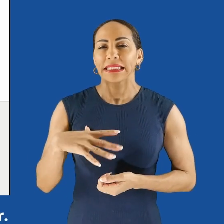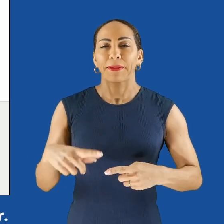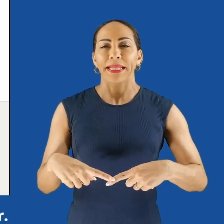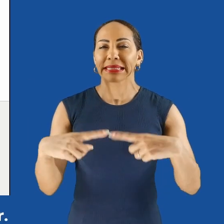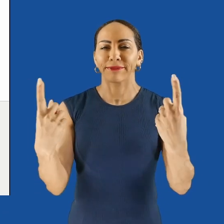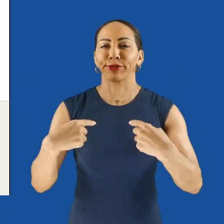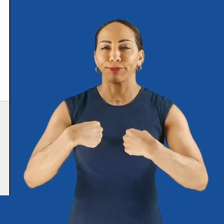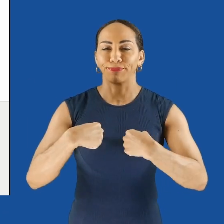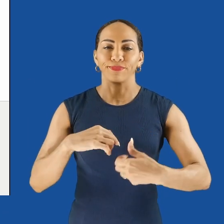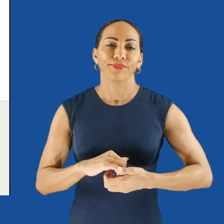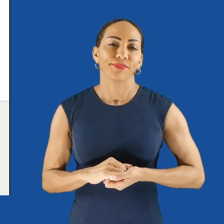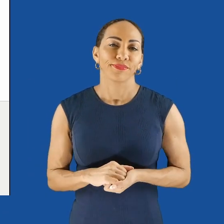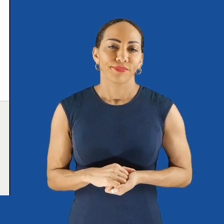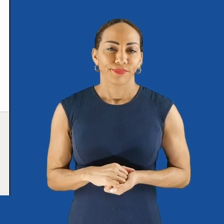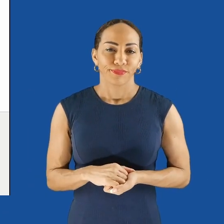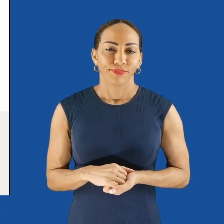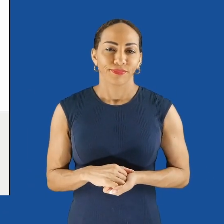type of support worker.